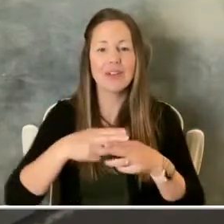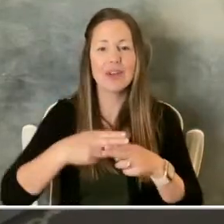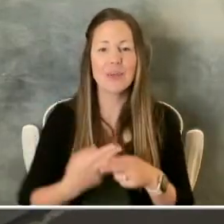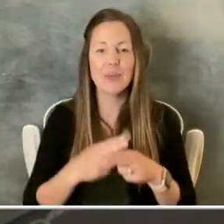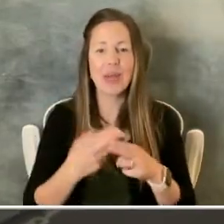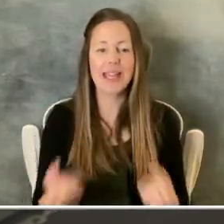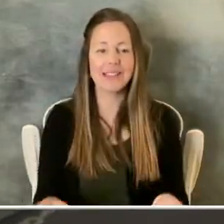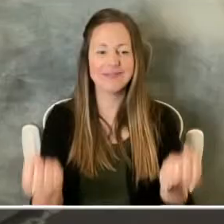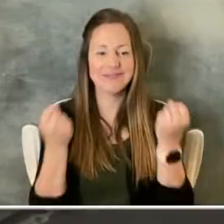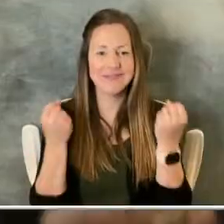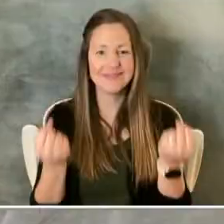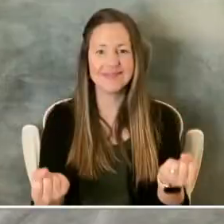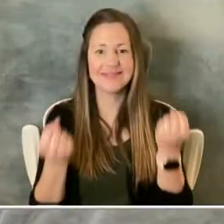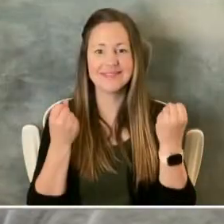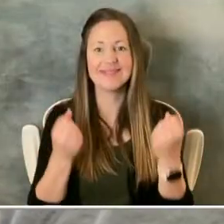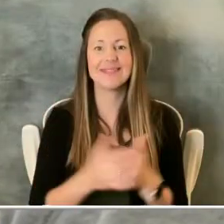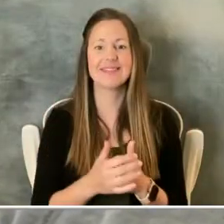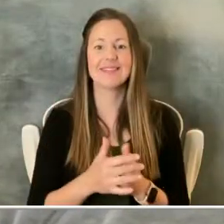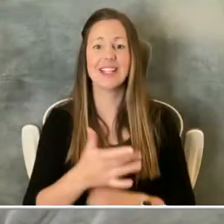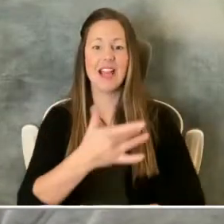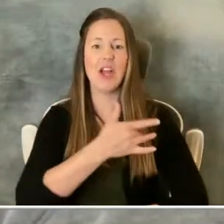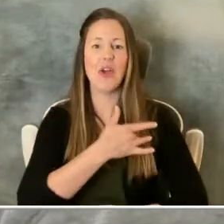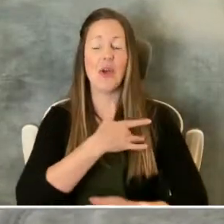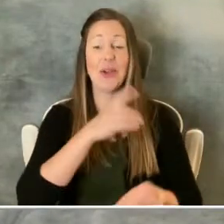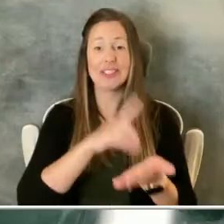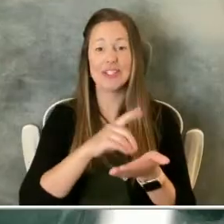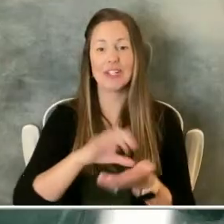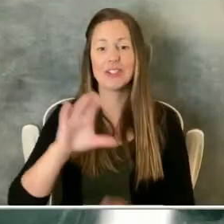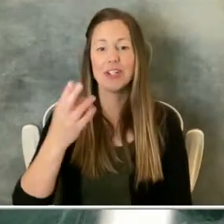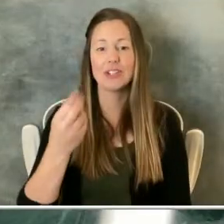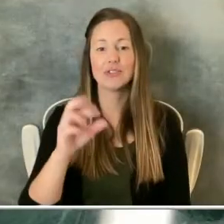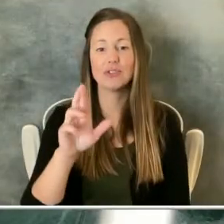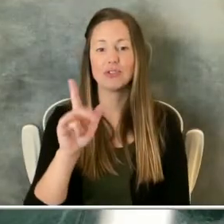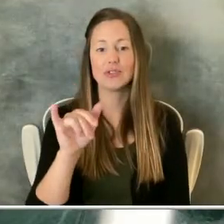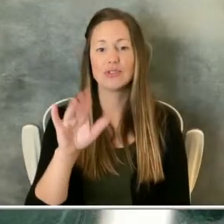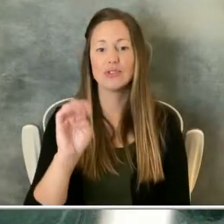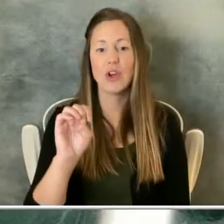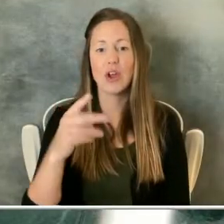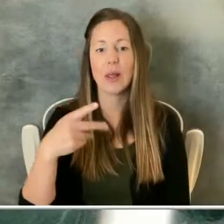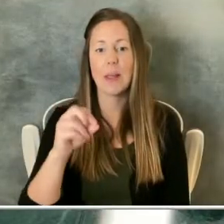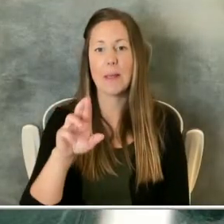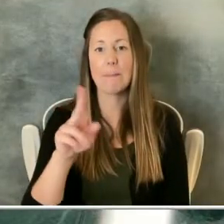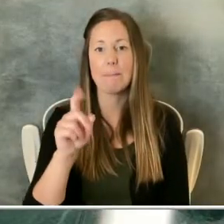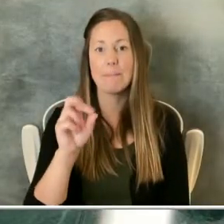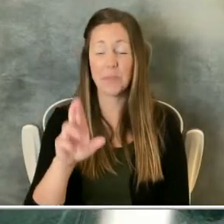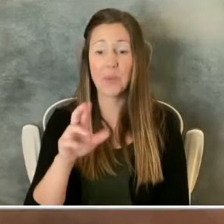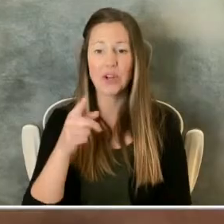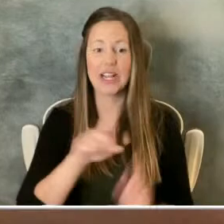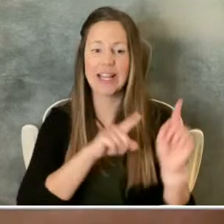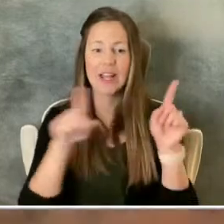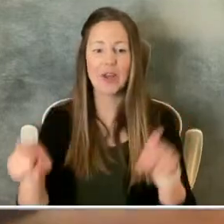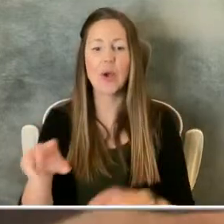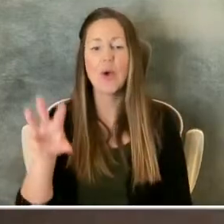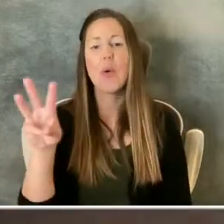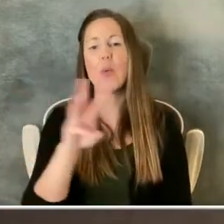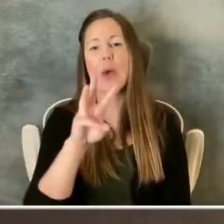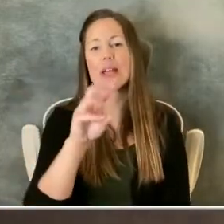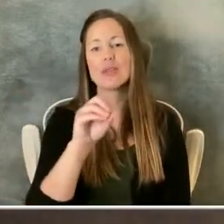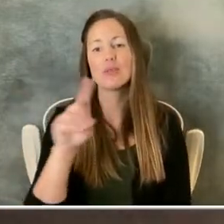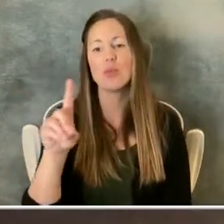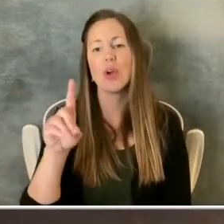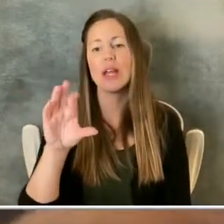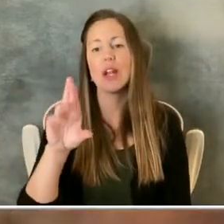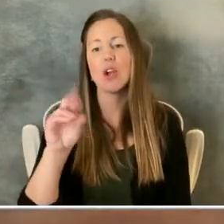Cardio-oncologist Dr. Charlie Porter, Stop and switch. a regular at the Westwood Cross Training Club. So this is just